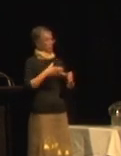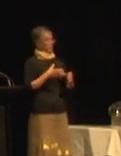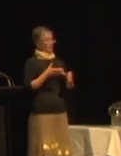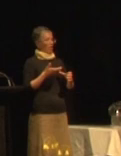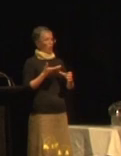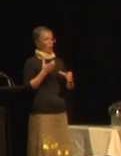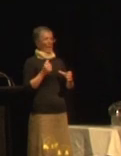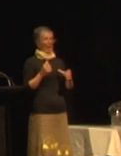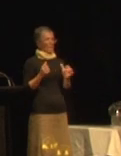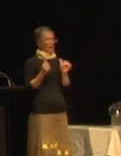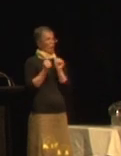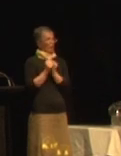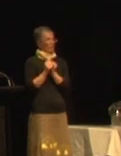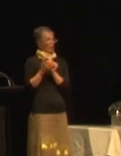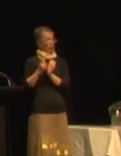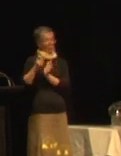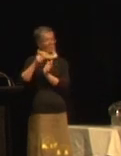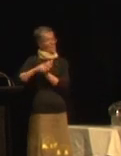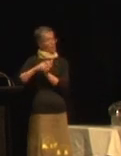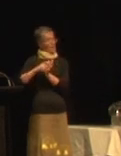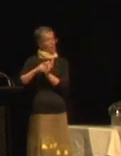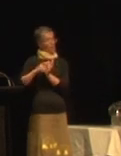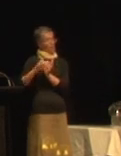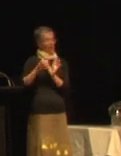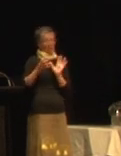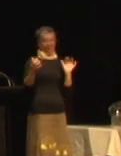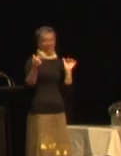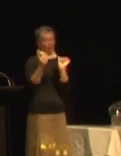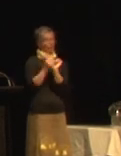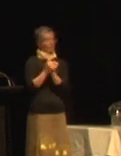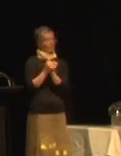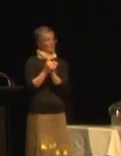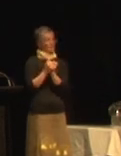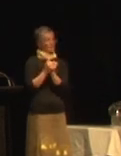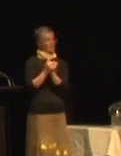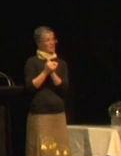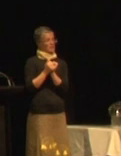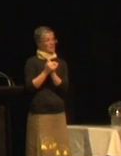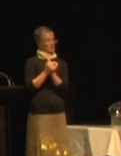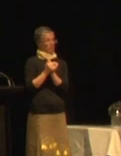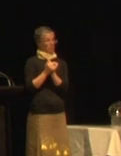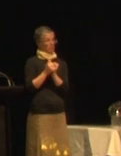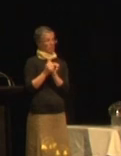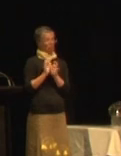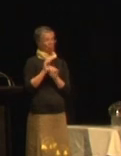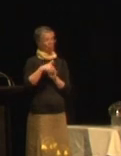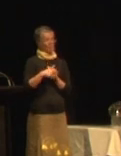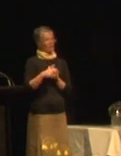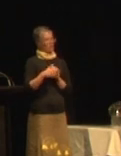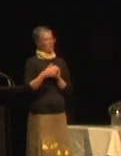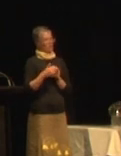an agreement with the Secretariat of the UN, with the Secretary General, first granted by Ban Ki-moon on UN Day